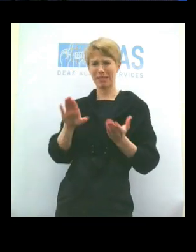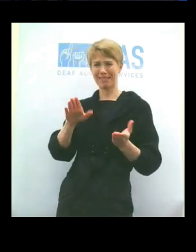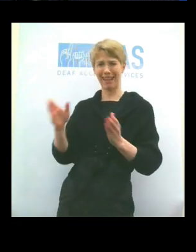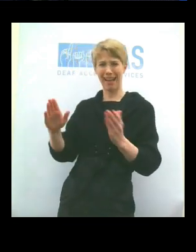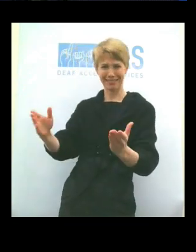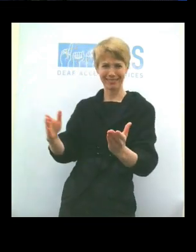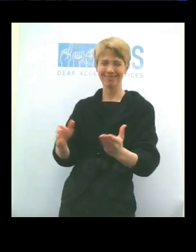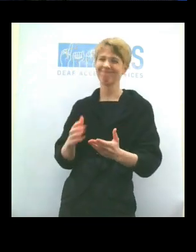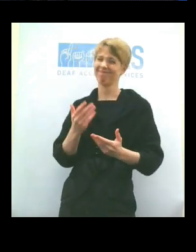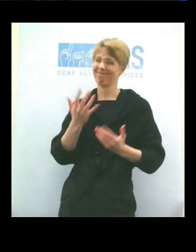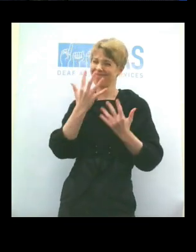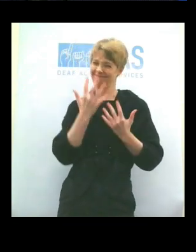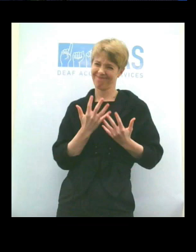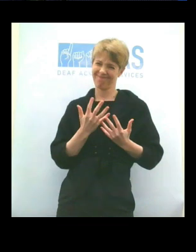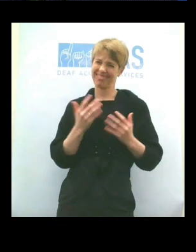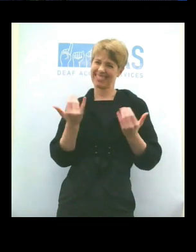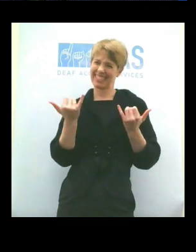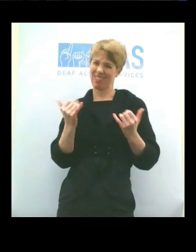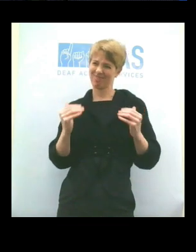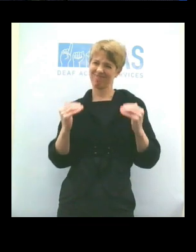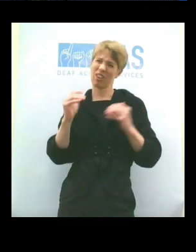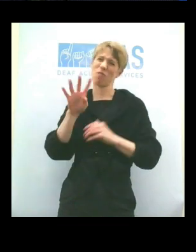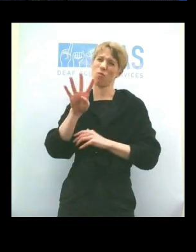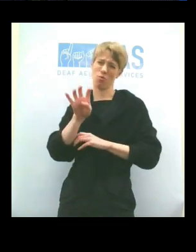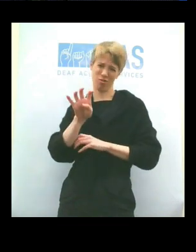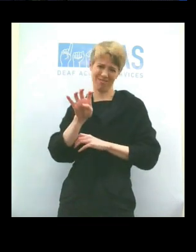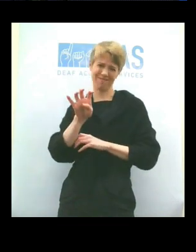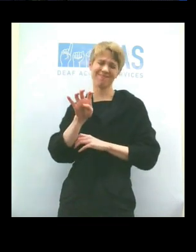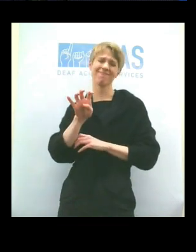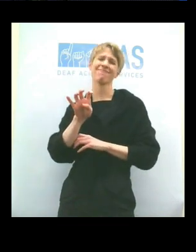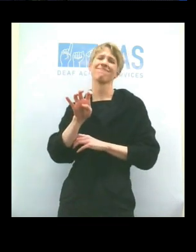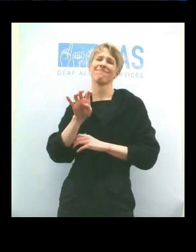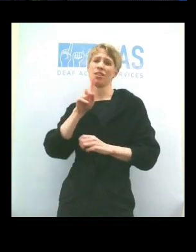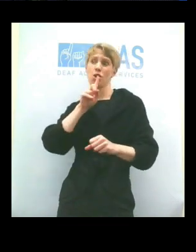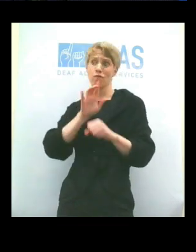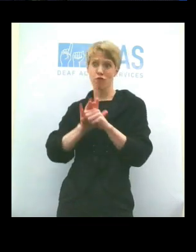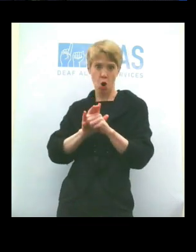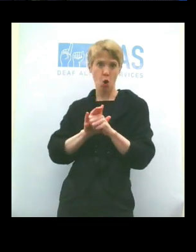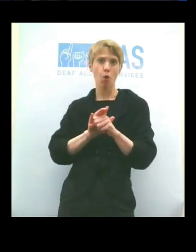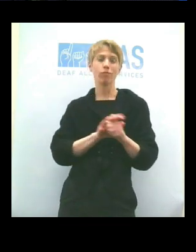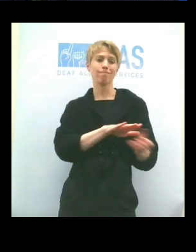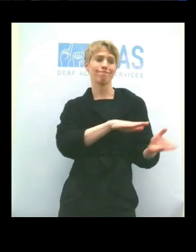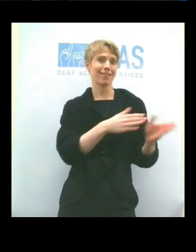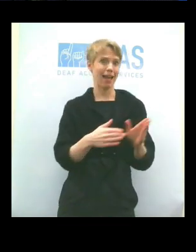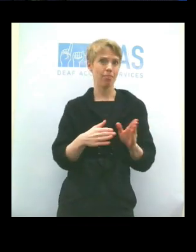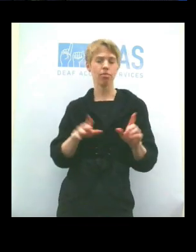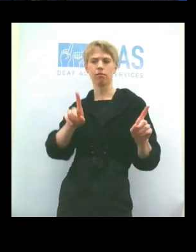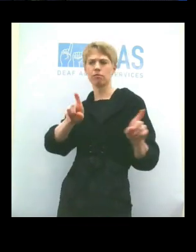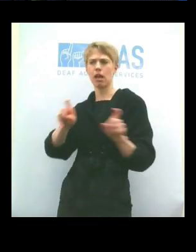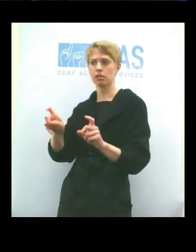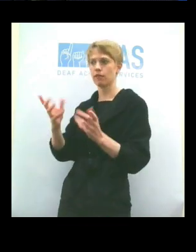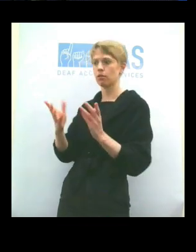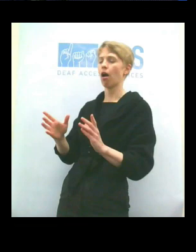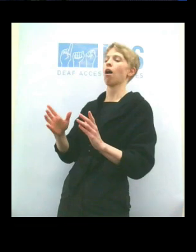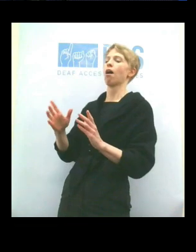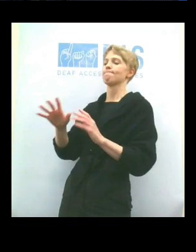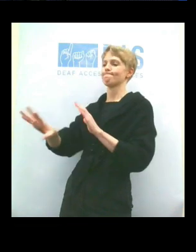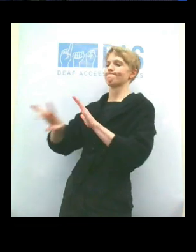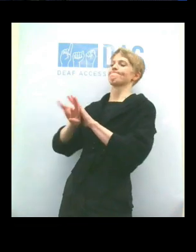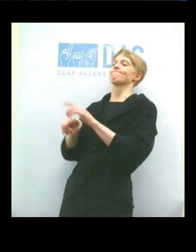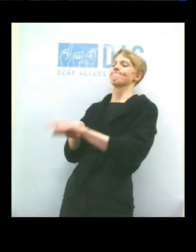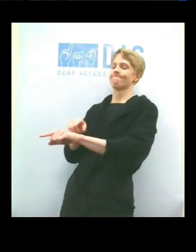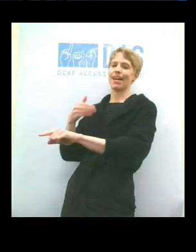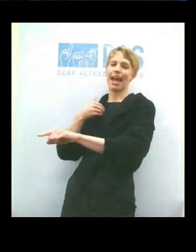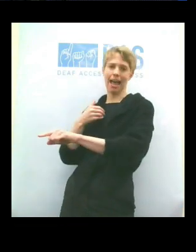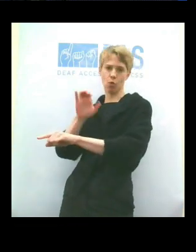400 now. These are all lab confirmed cases. They were confirmed COVID-19 before they deceased. There